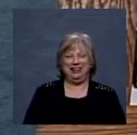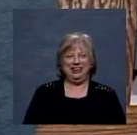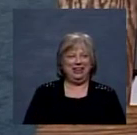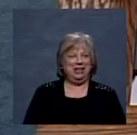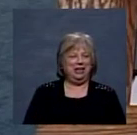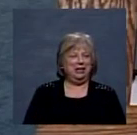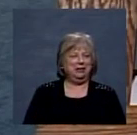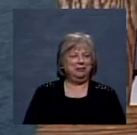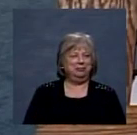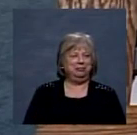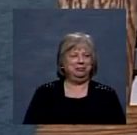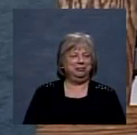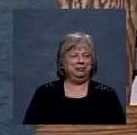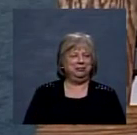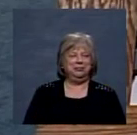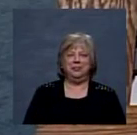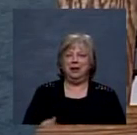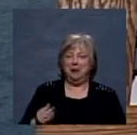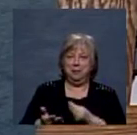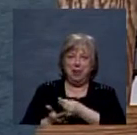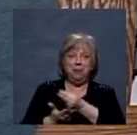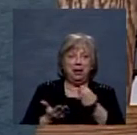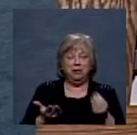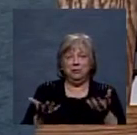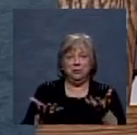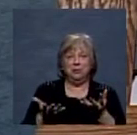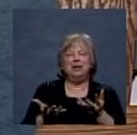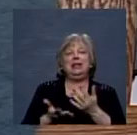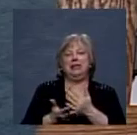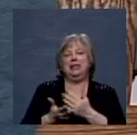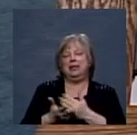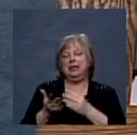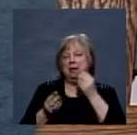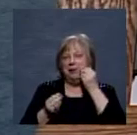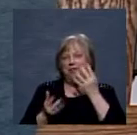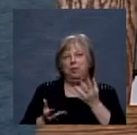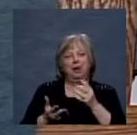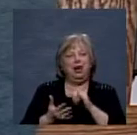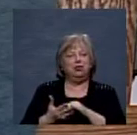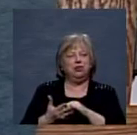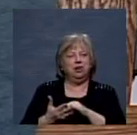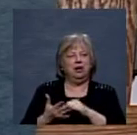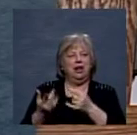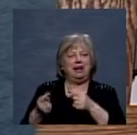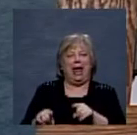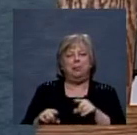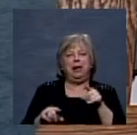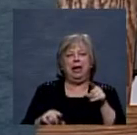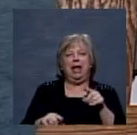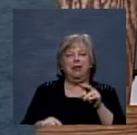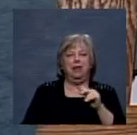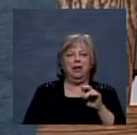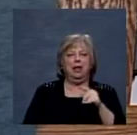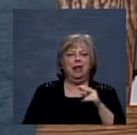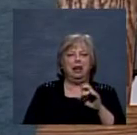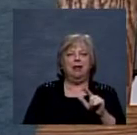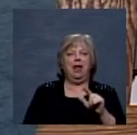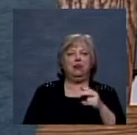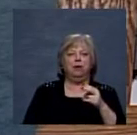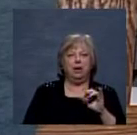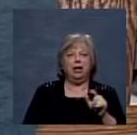But what is being passed around is some information that is taking place at the Nathaniel Hill Complex as we